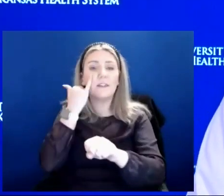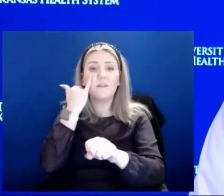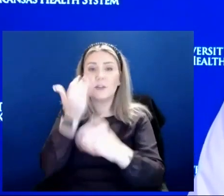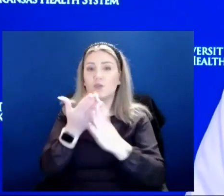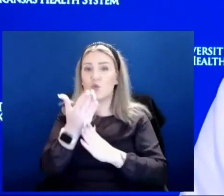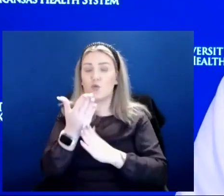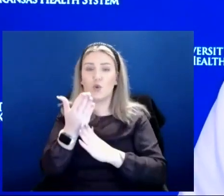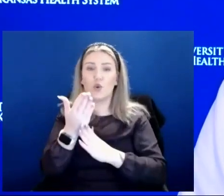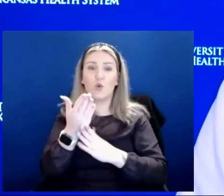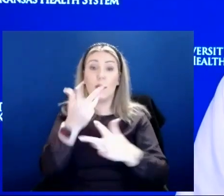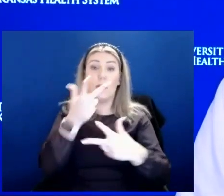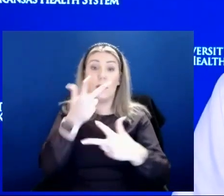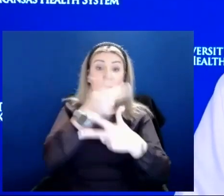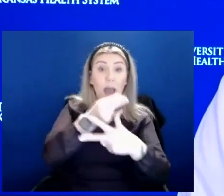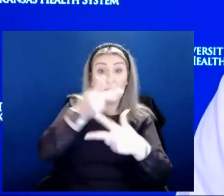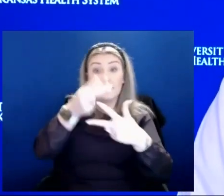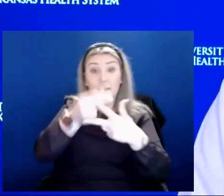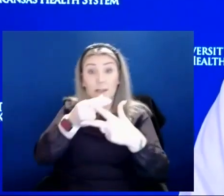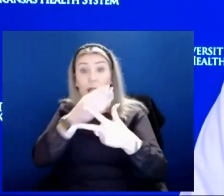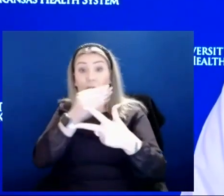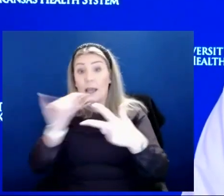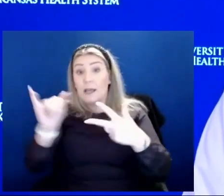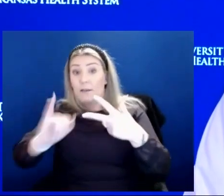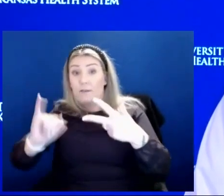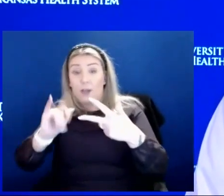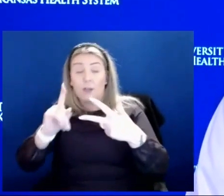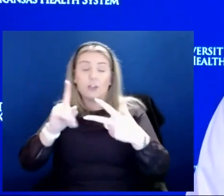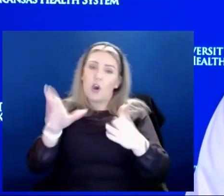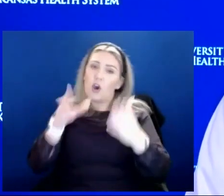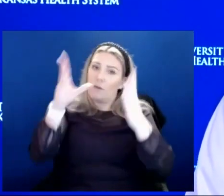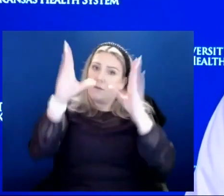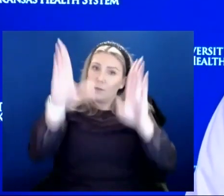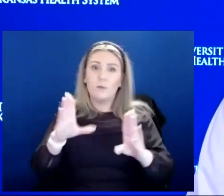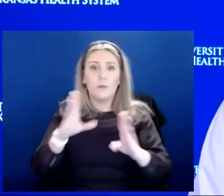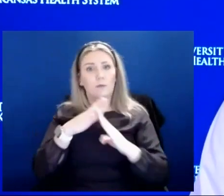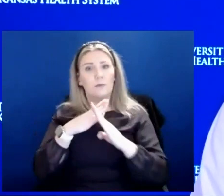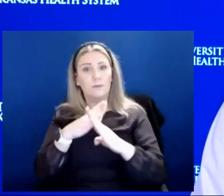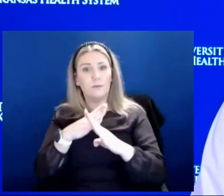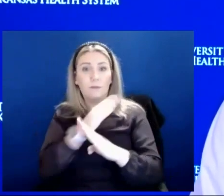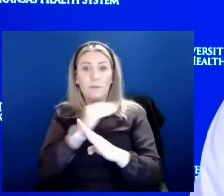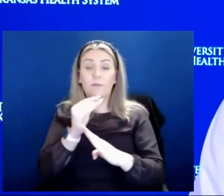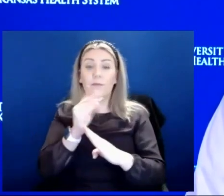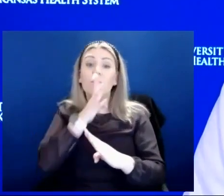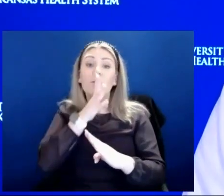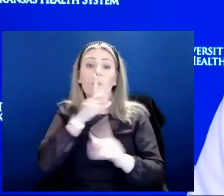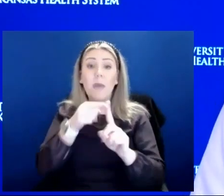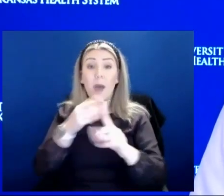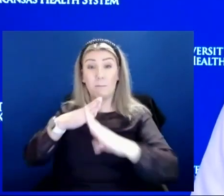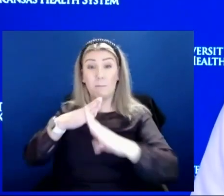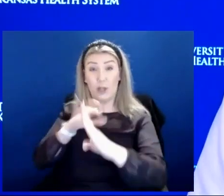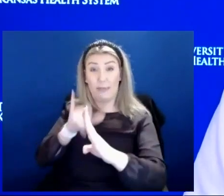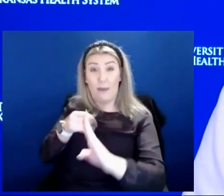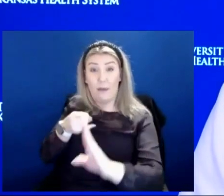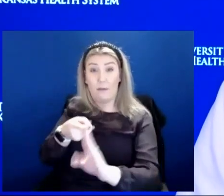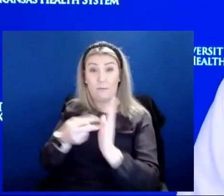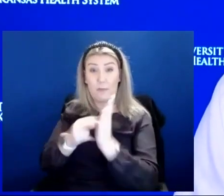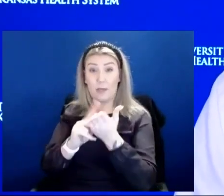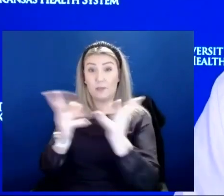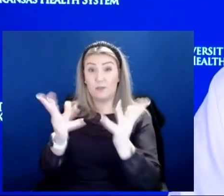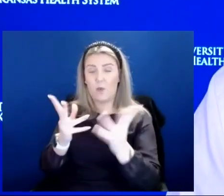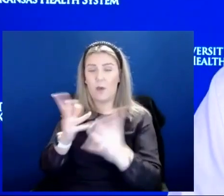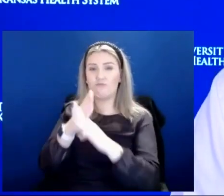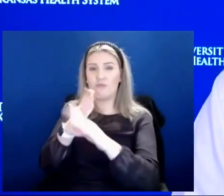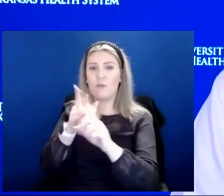plus infection, really offer great protection. And again, when we're talking about protection here, we're talking about protection against hospitalization,